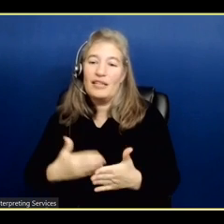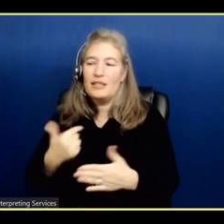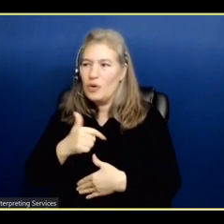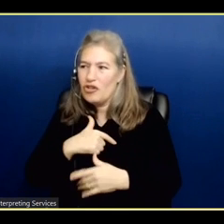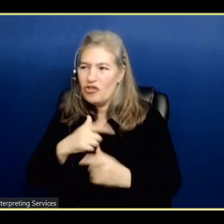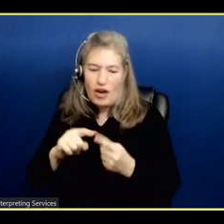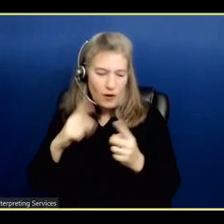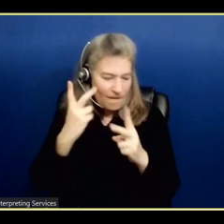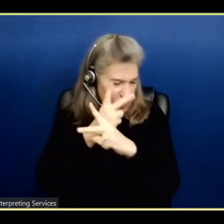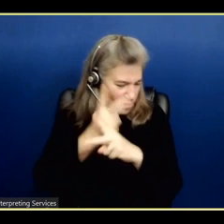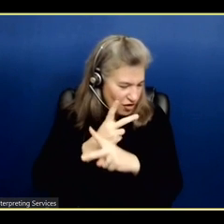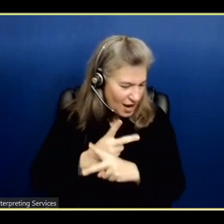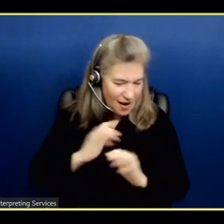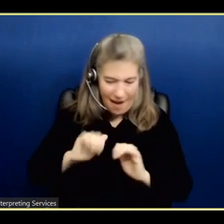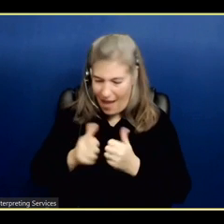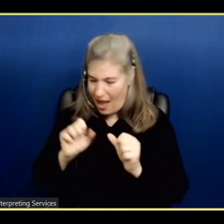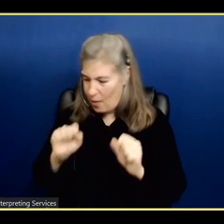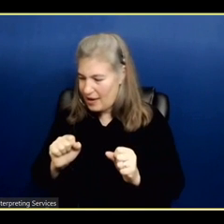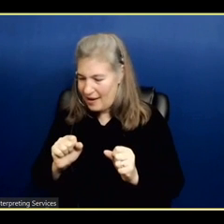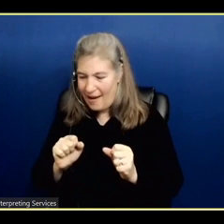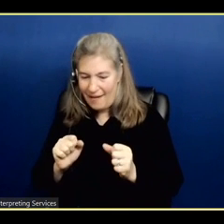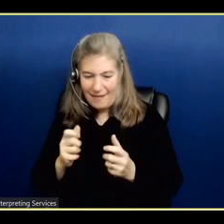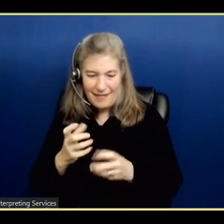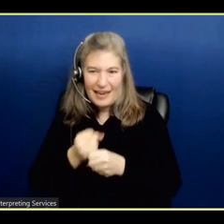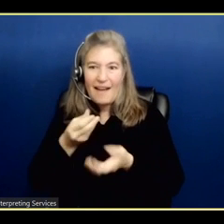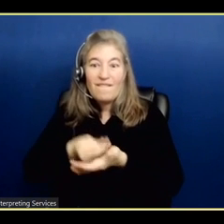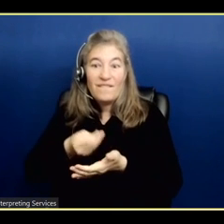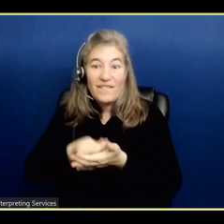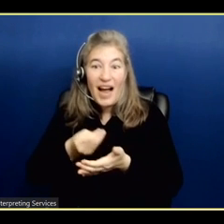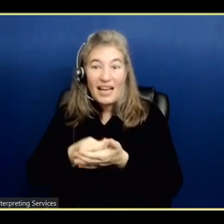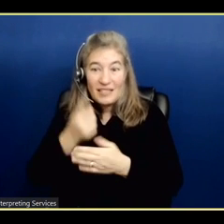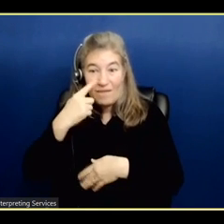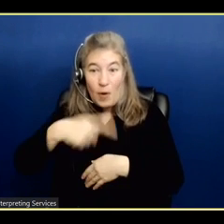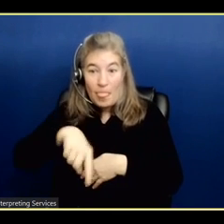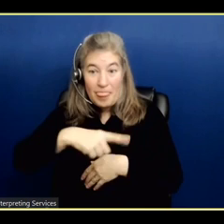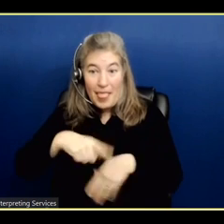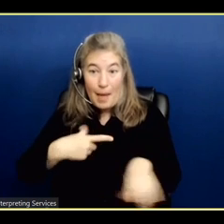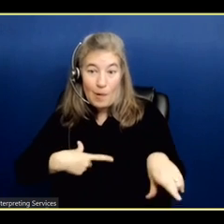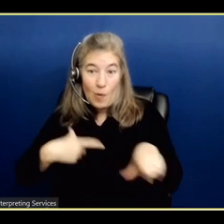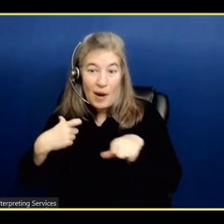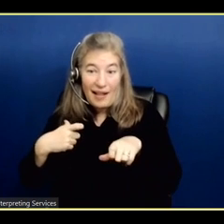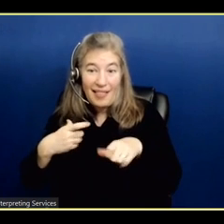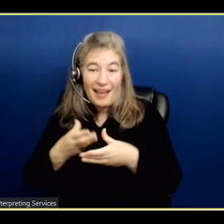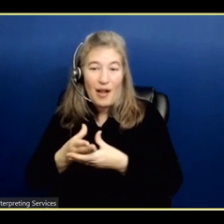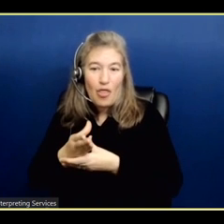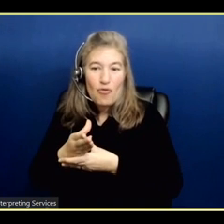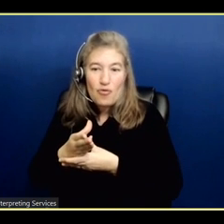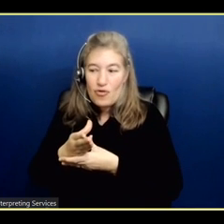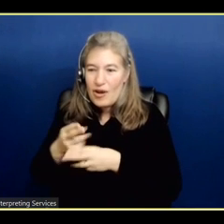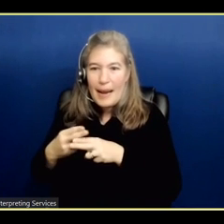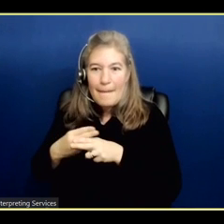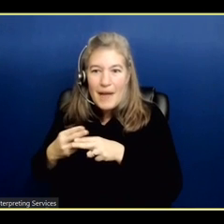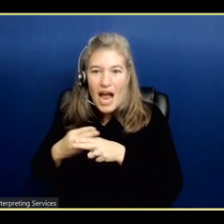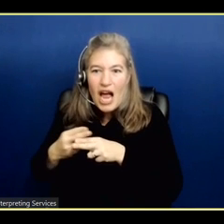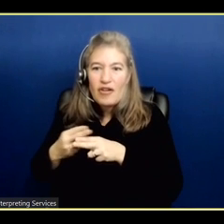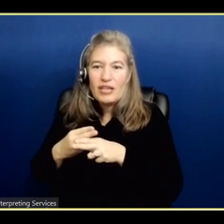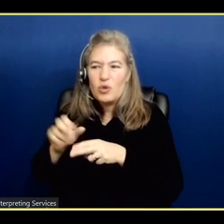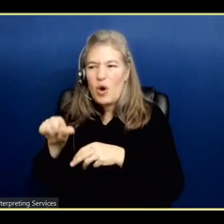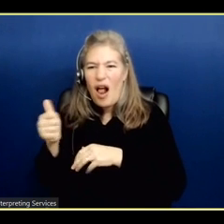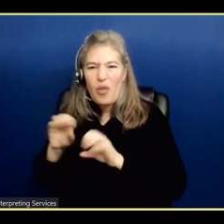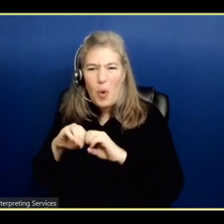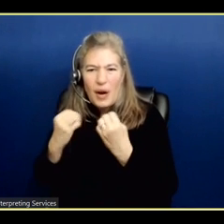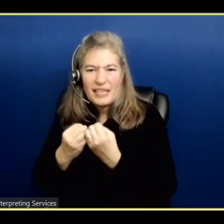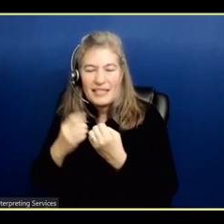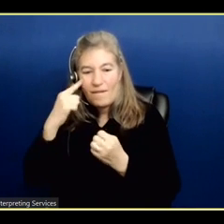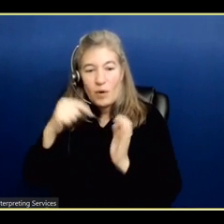funds to them quickly through intermediaries and service organizations that we have worked with. For example, Dance